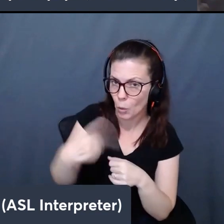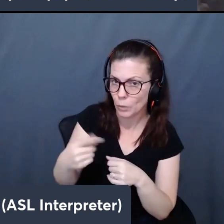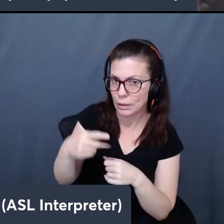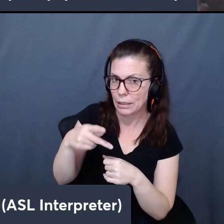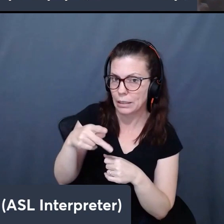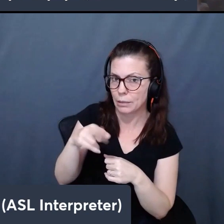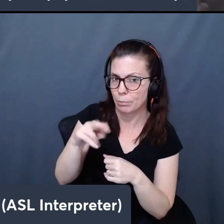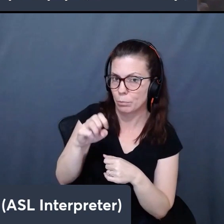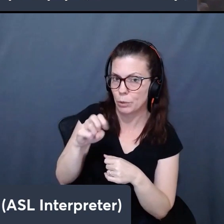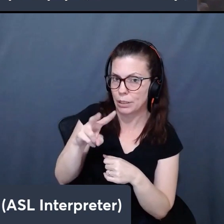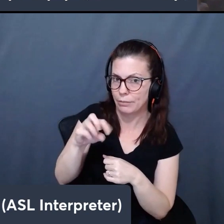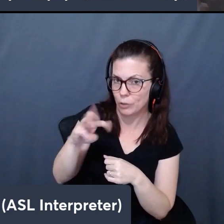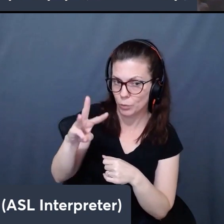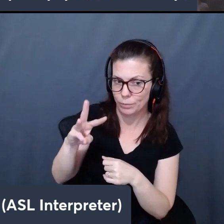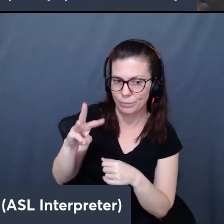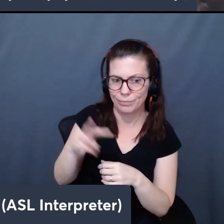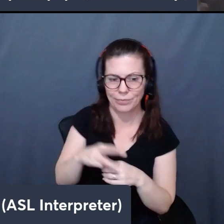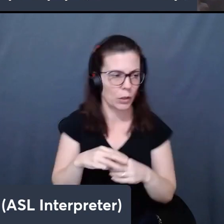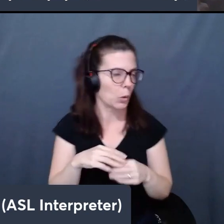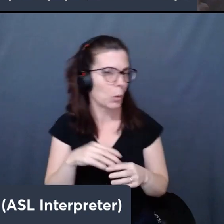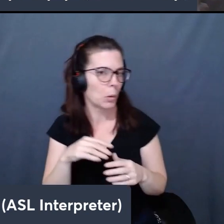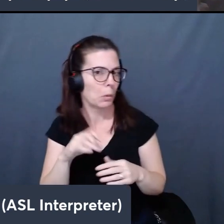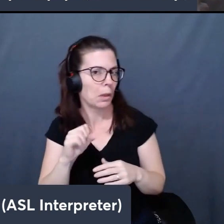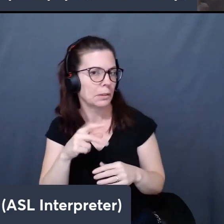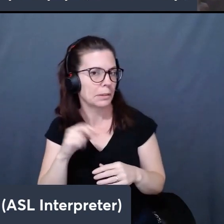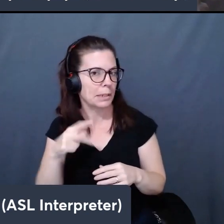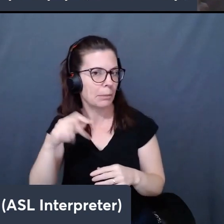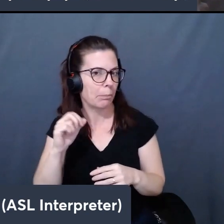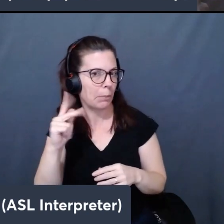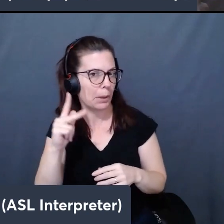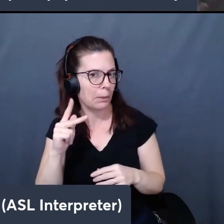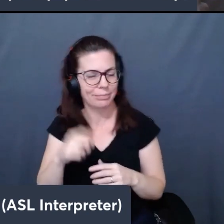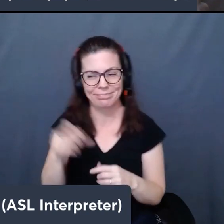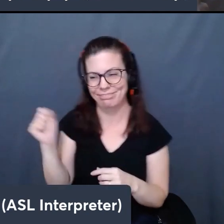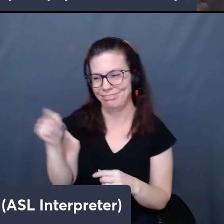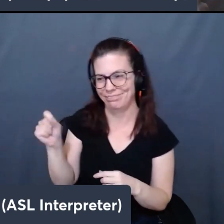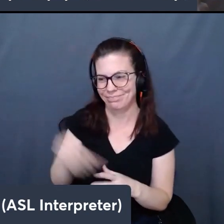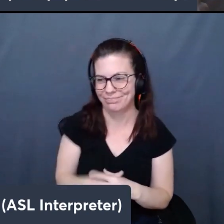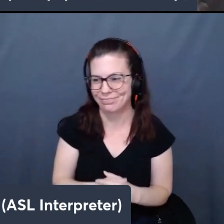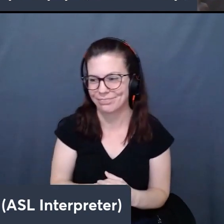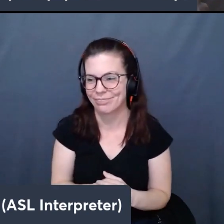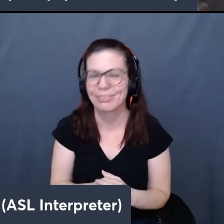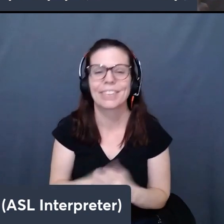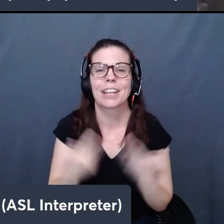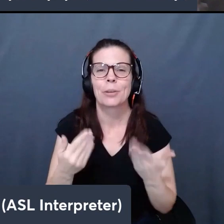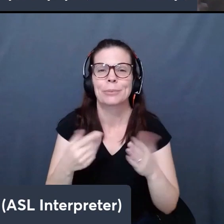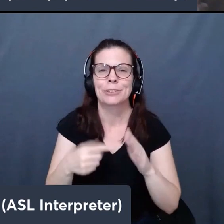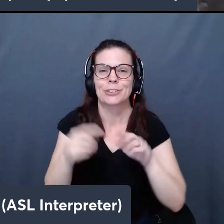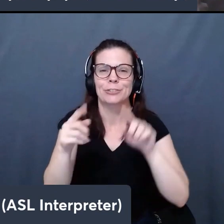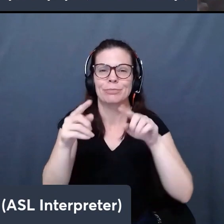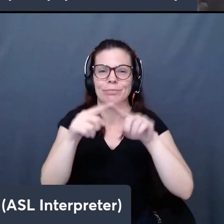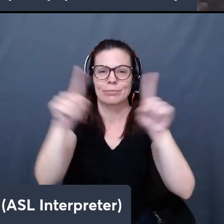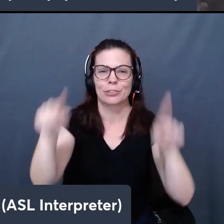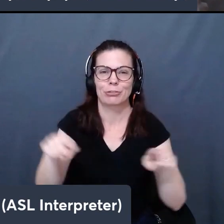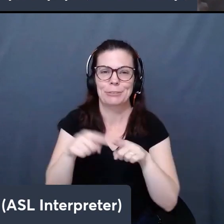mode. Getting a sneak peek, everybody. Yeah. So let me share my